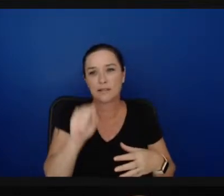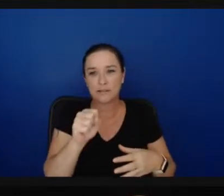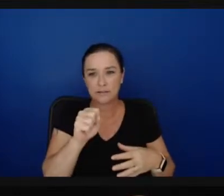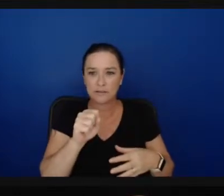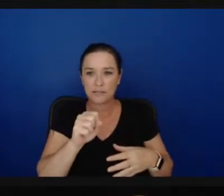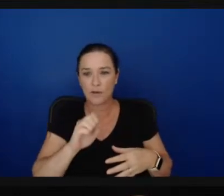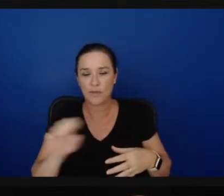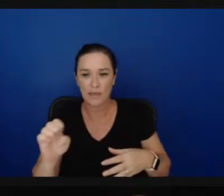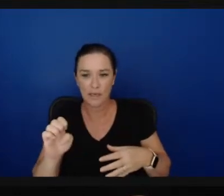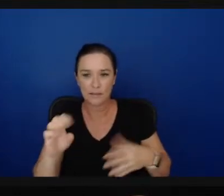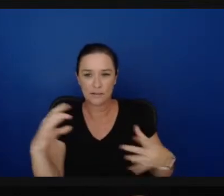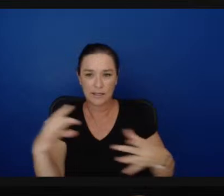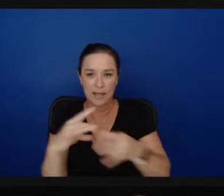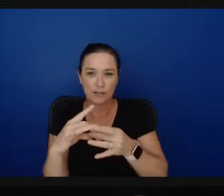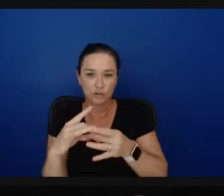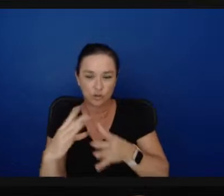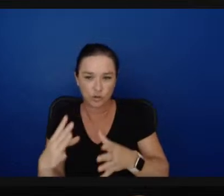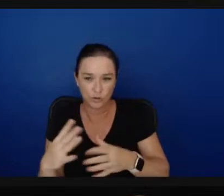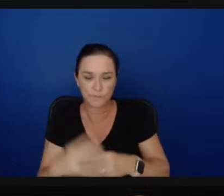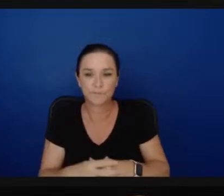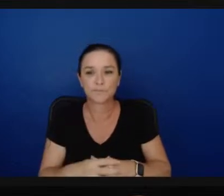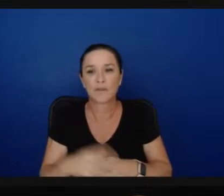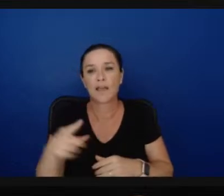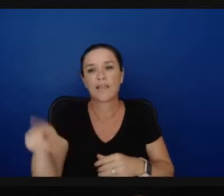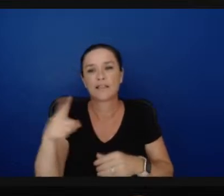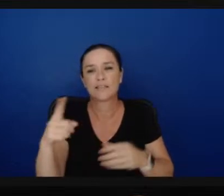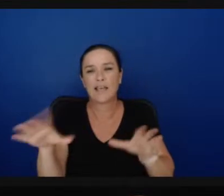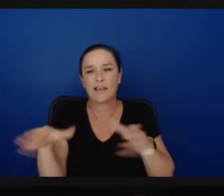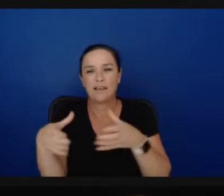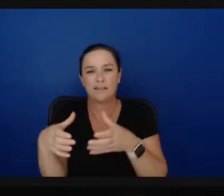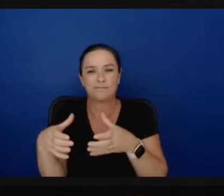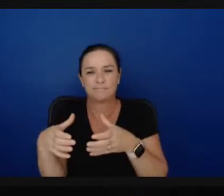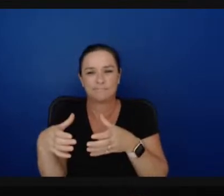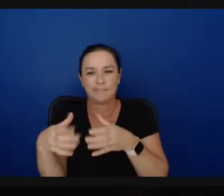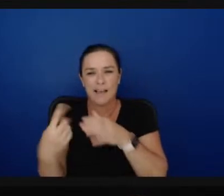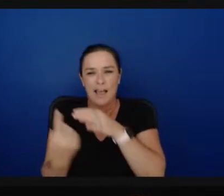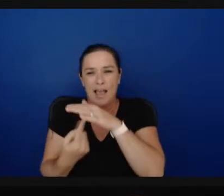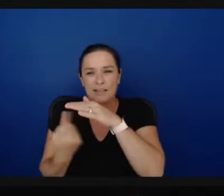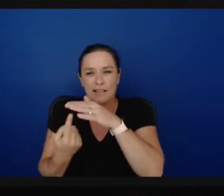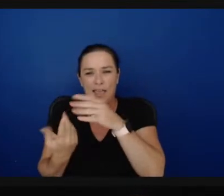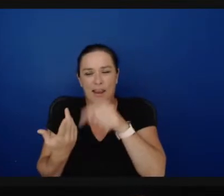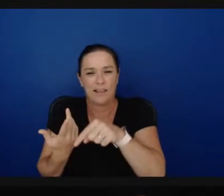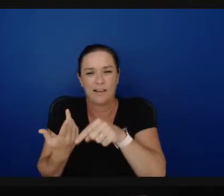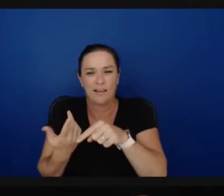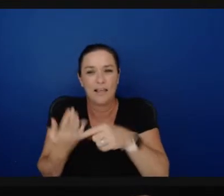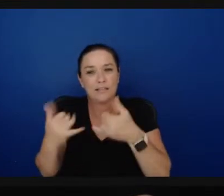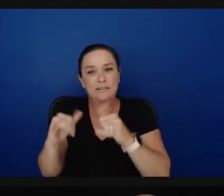of a isolated cloud, but